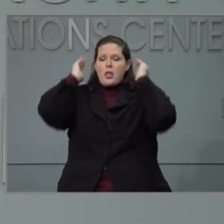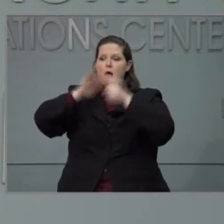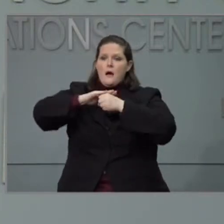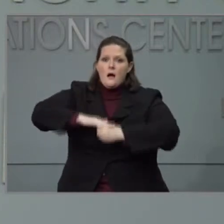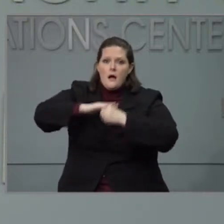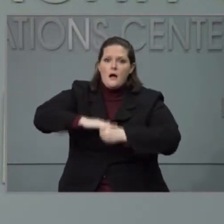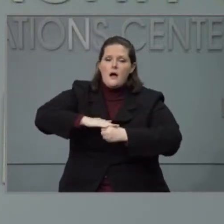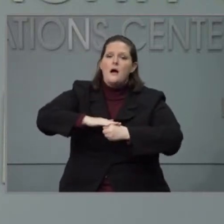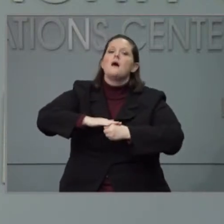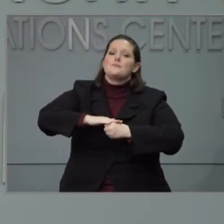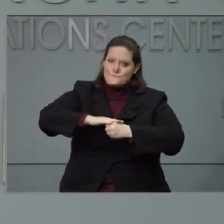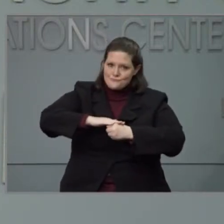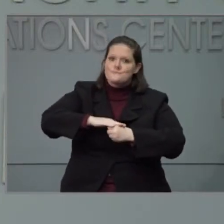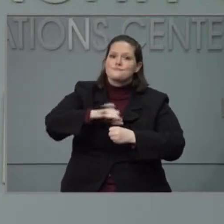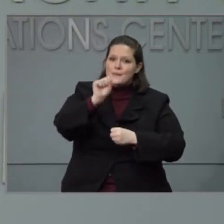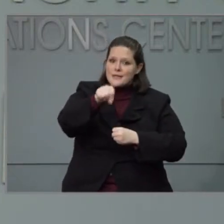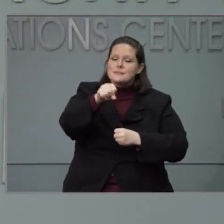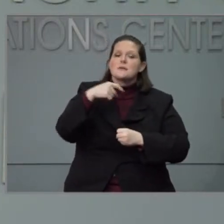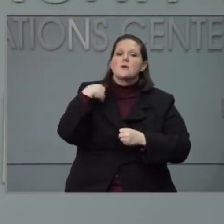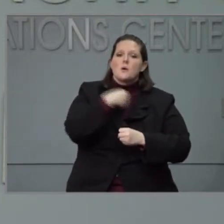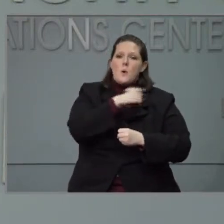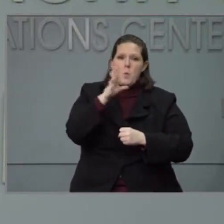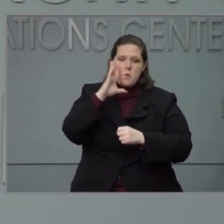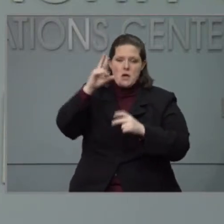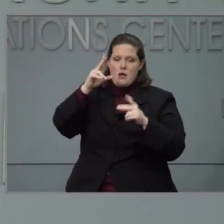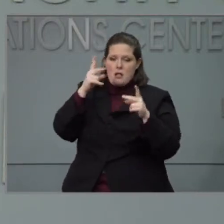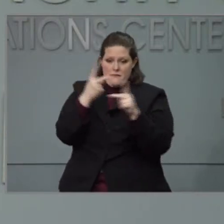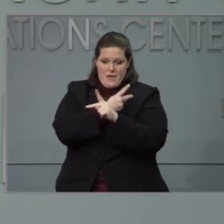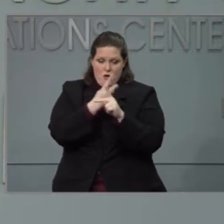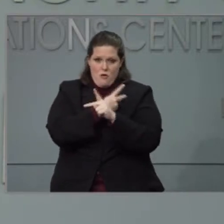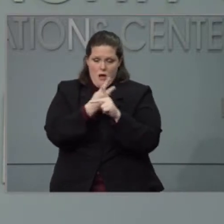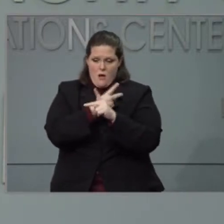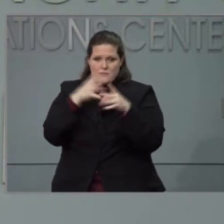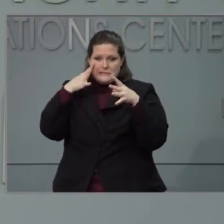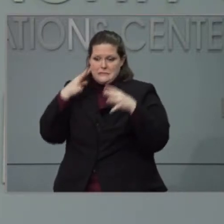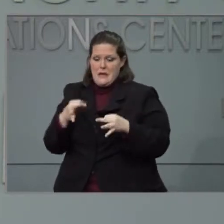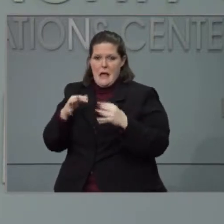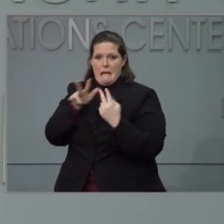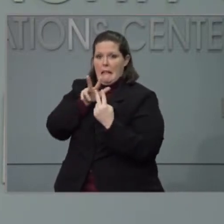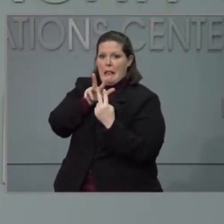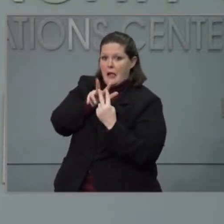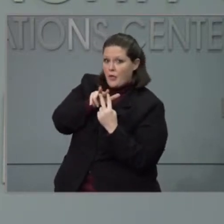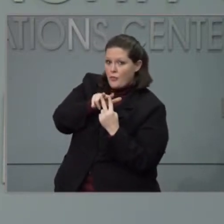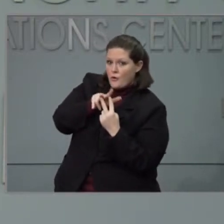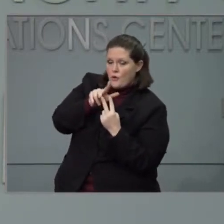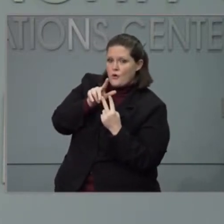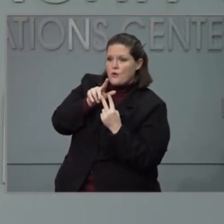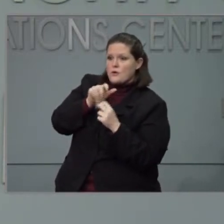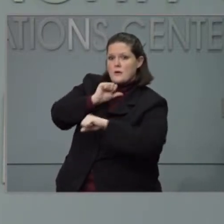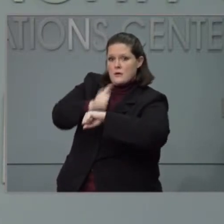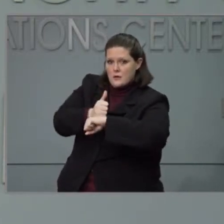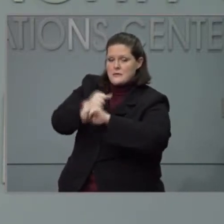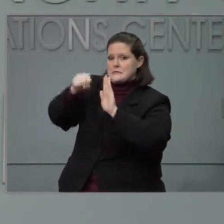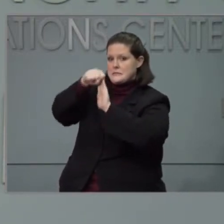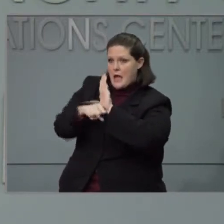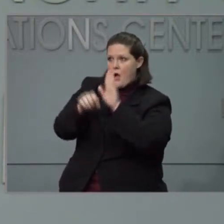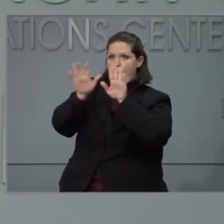too strained, then we will look at either statewide or